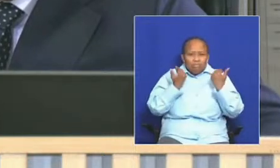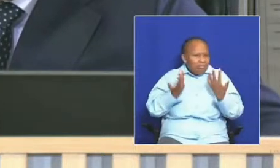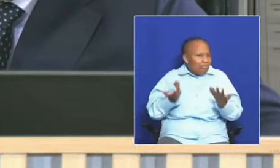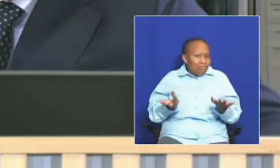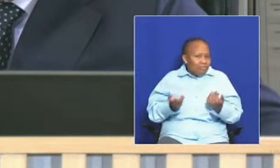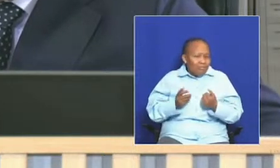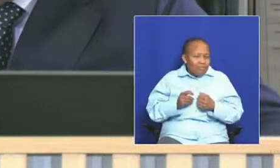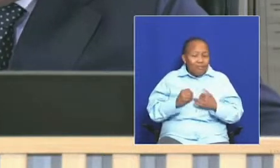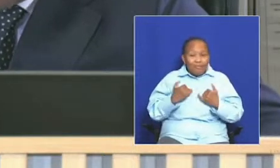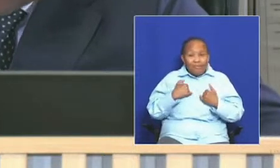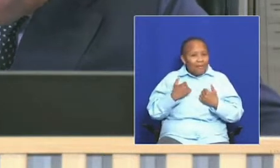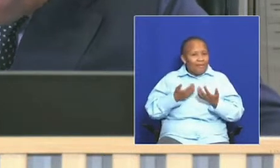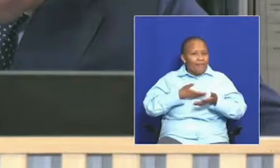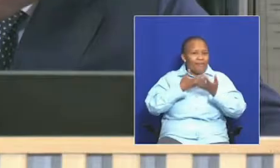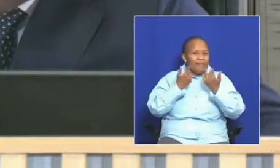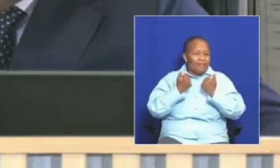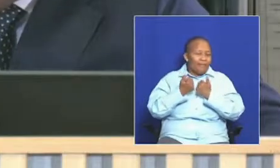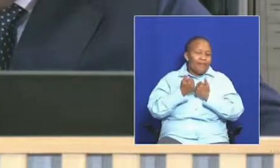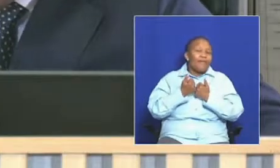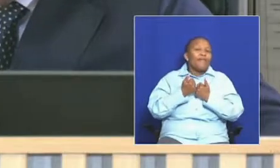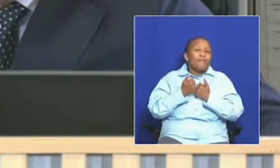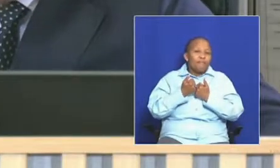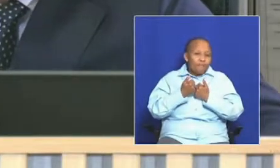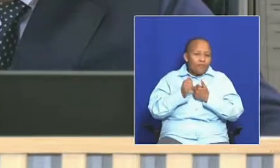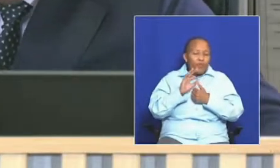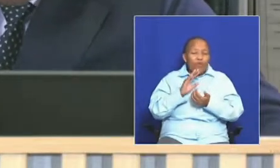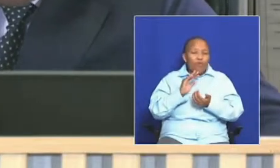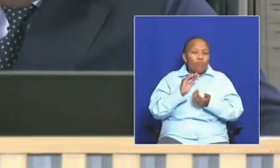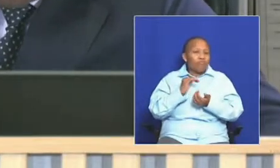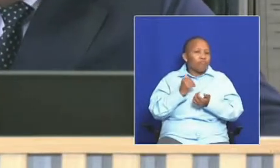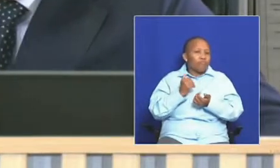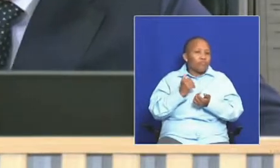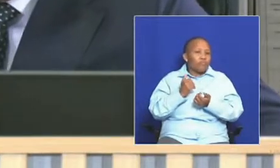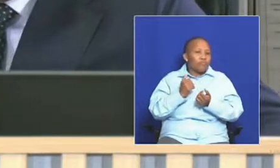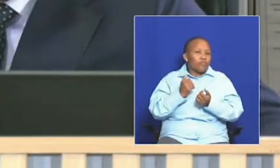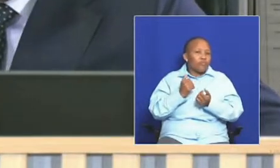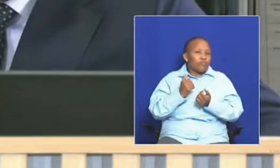claiming or asserting the privilege.